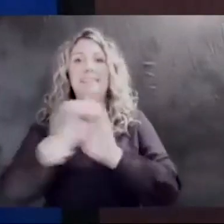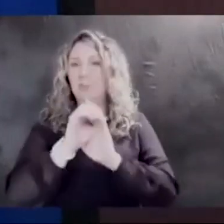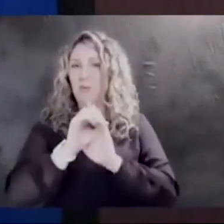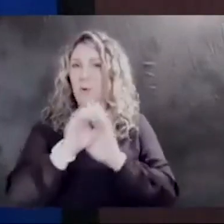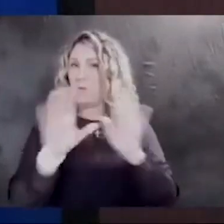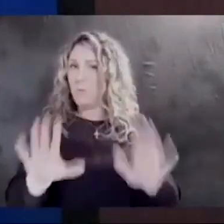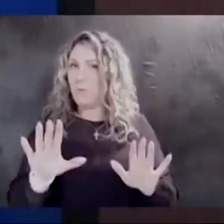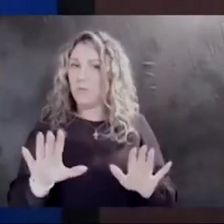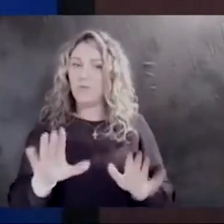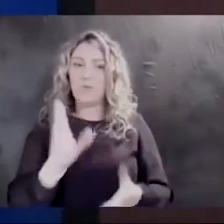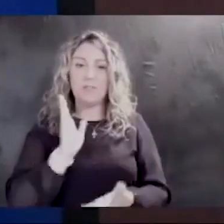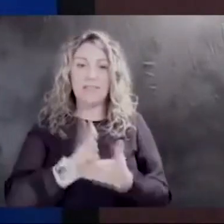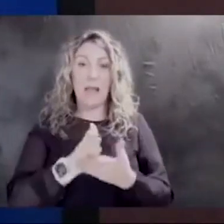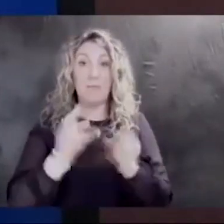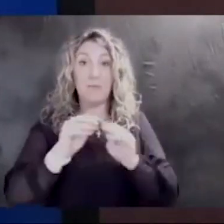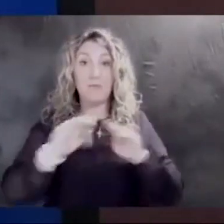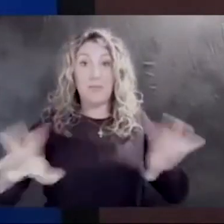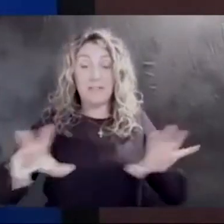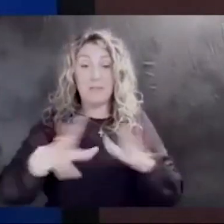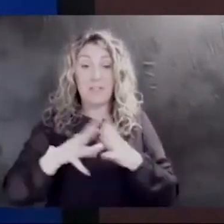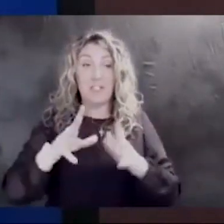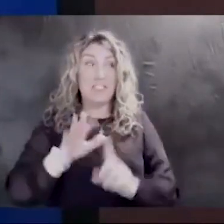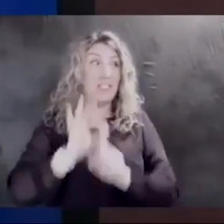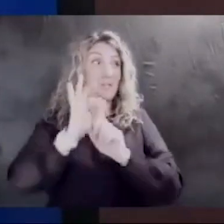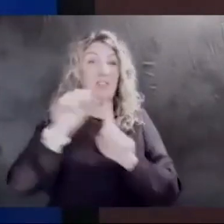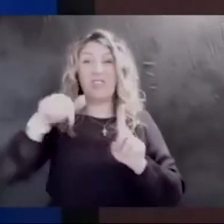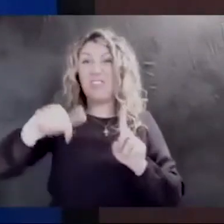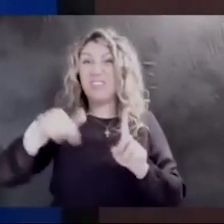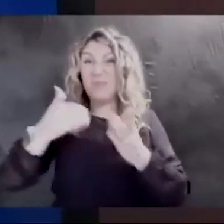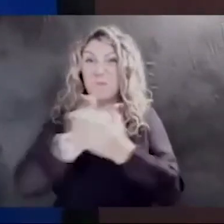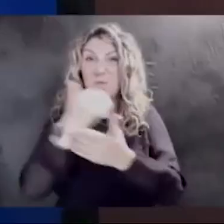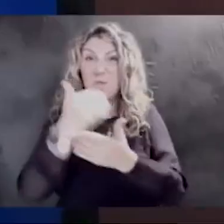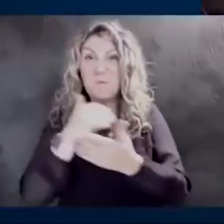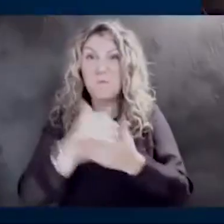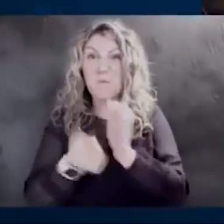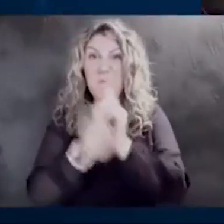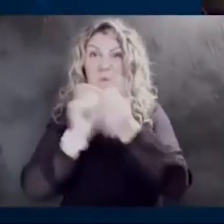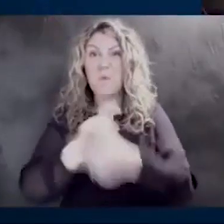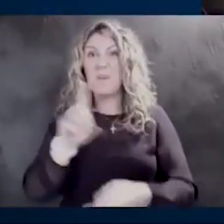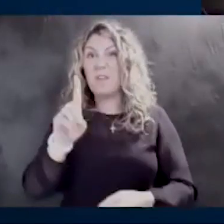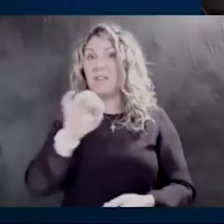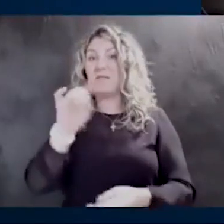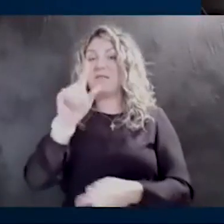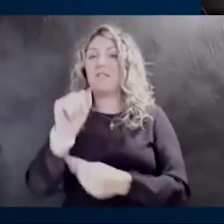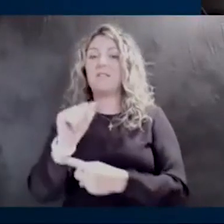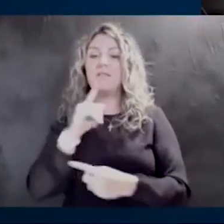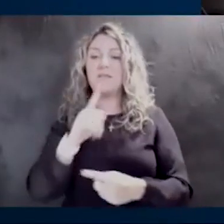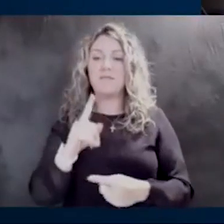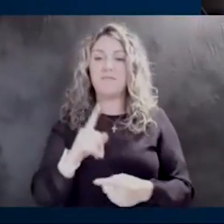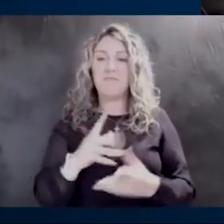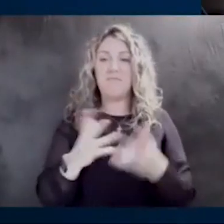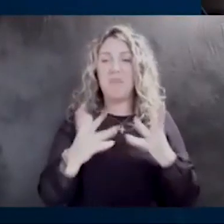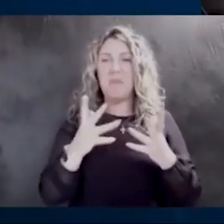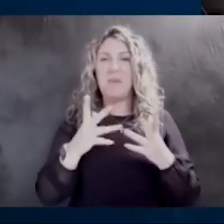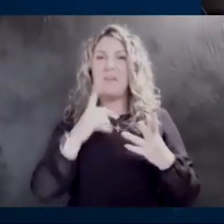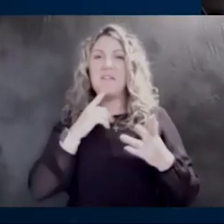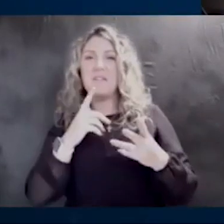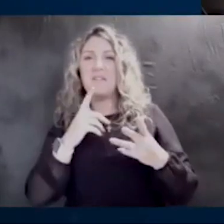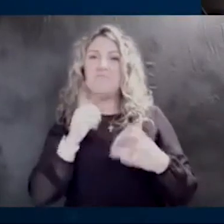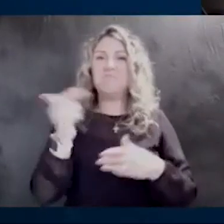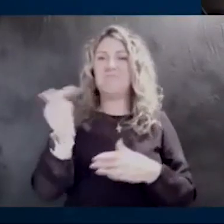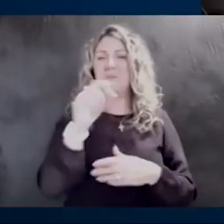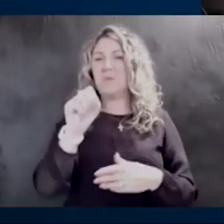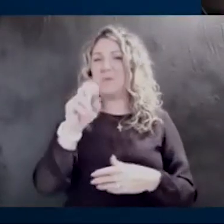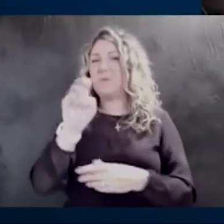stop the transmission of especially this Delta mutant. Okay, so we got could be maybe kind of rapid round here. Sue wants to know, when